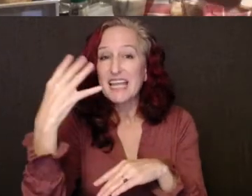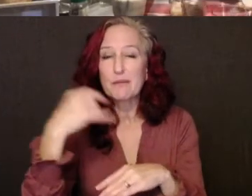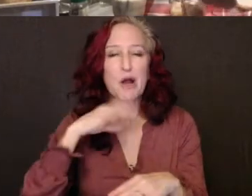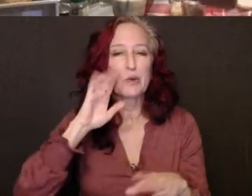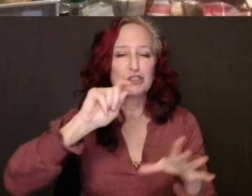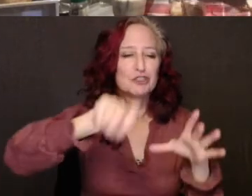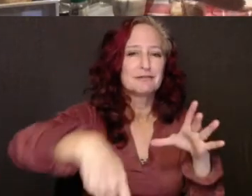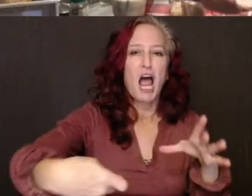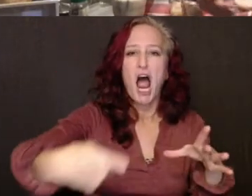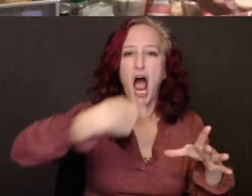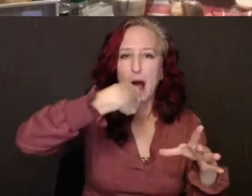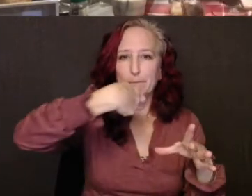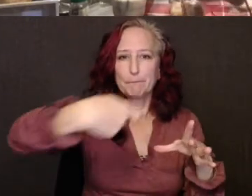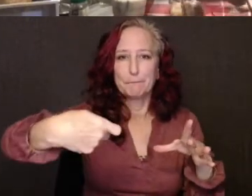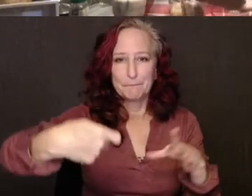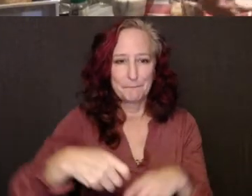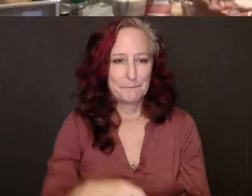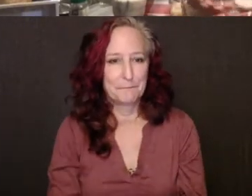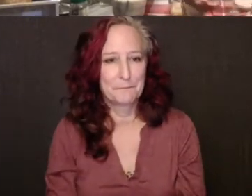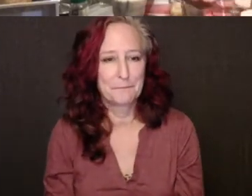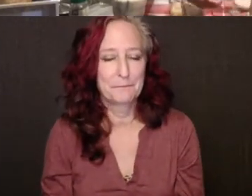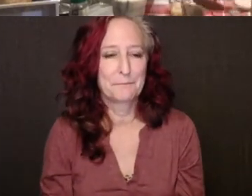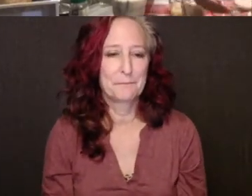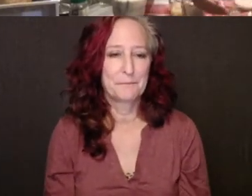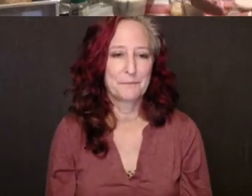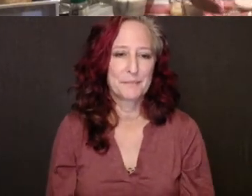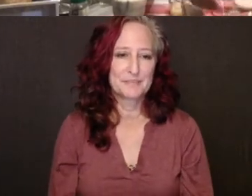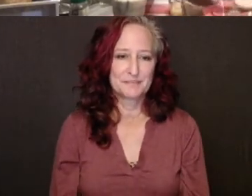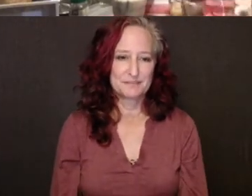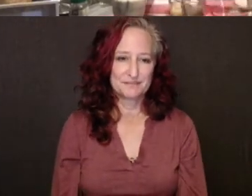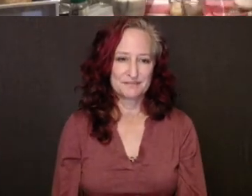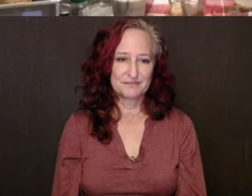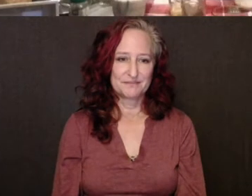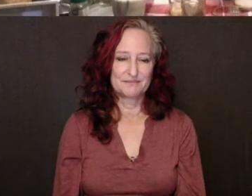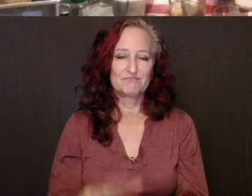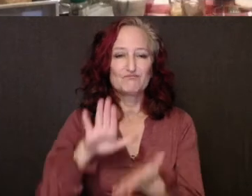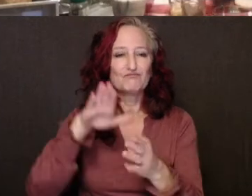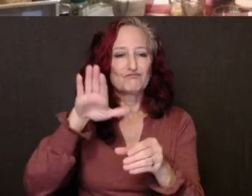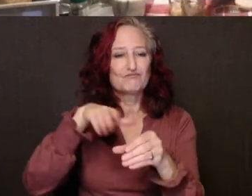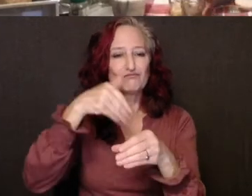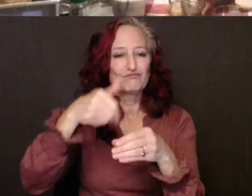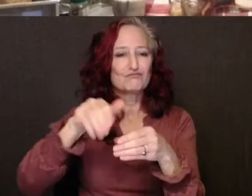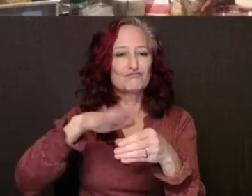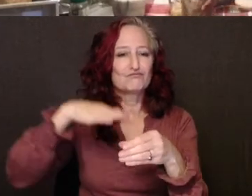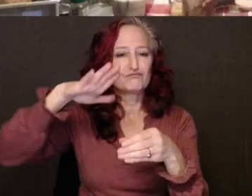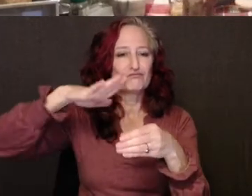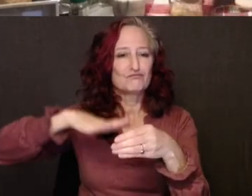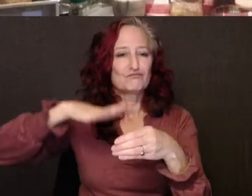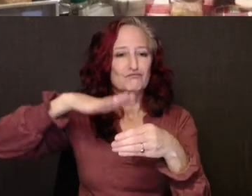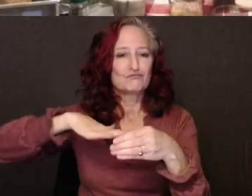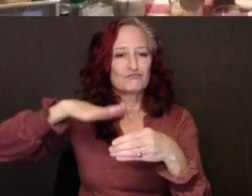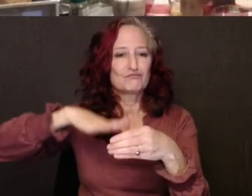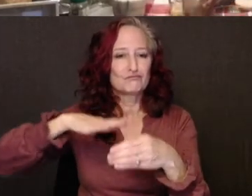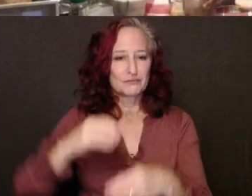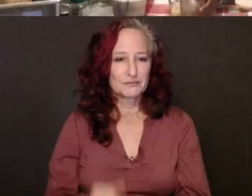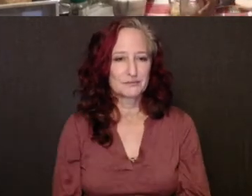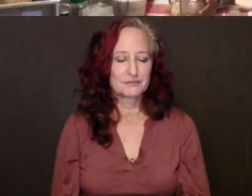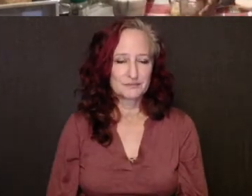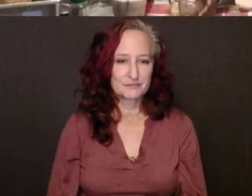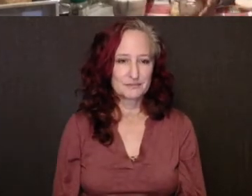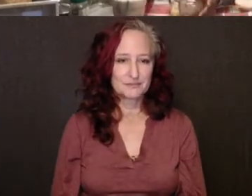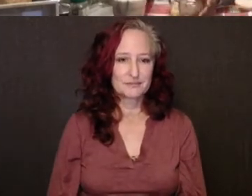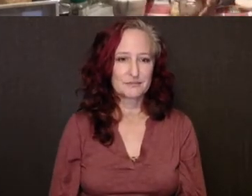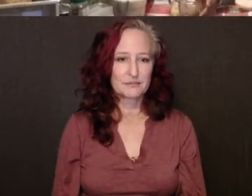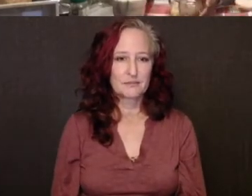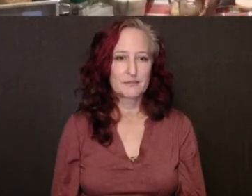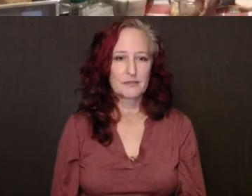But yeah, we're almost done with like assembling the jars. I'll just show you like the final bits. So this is the coconut